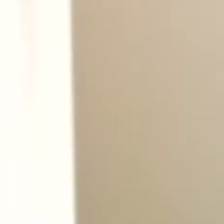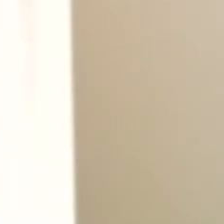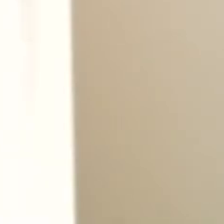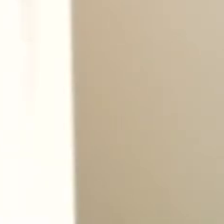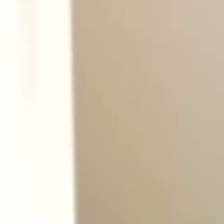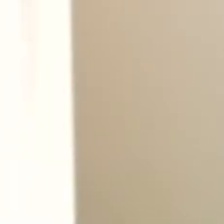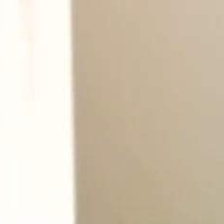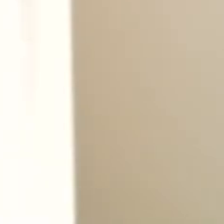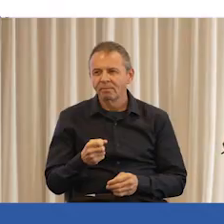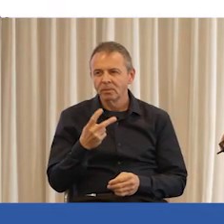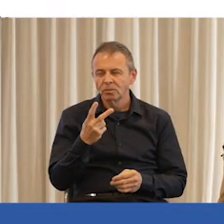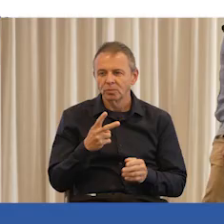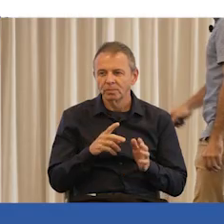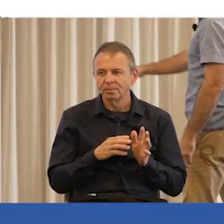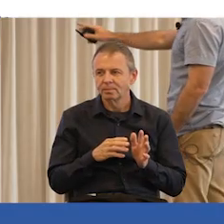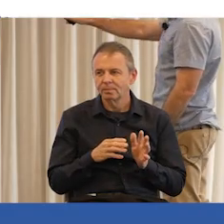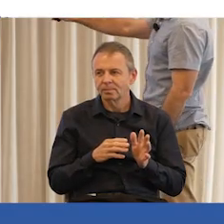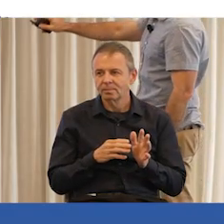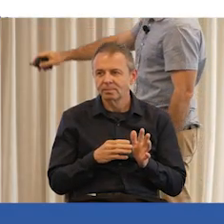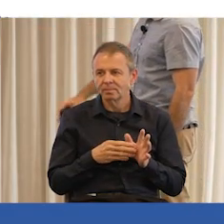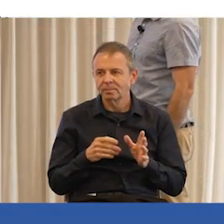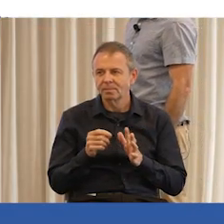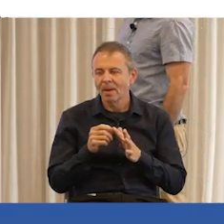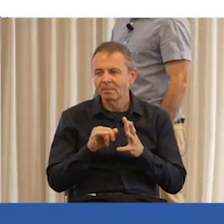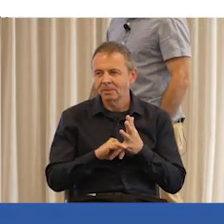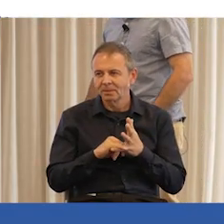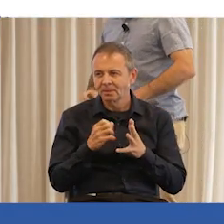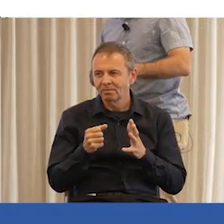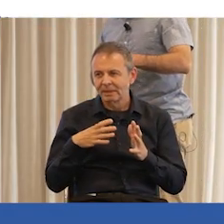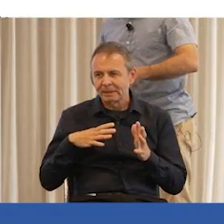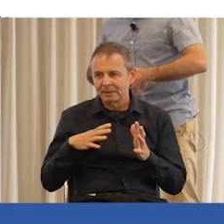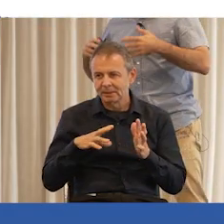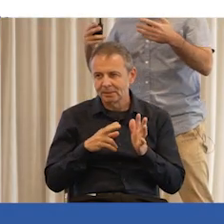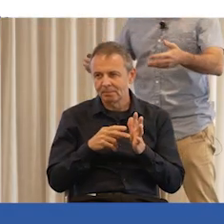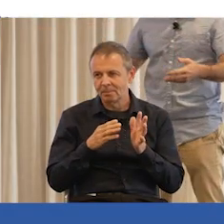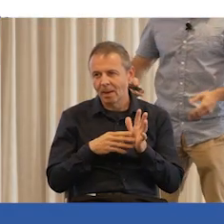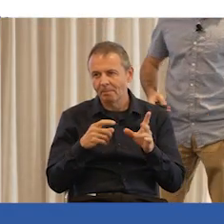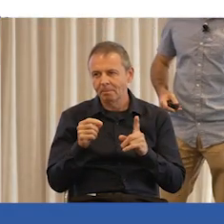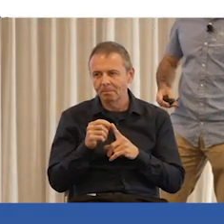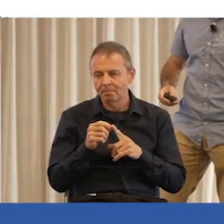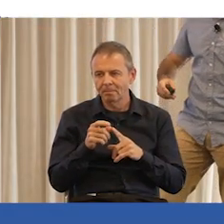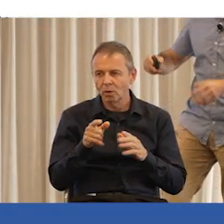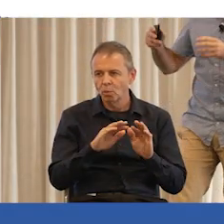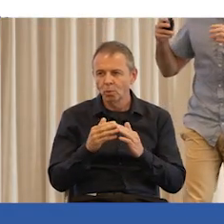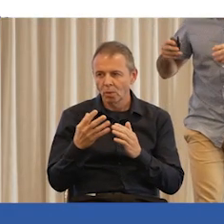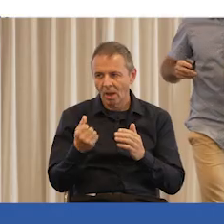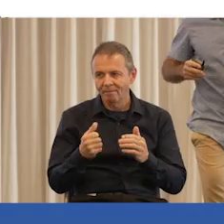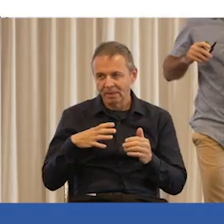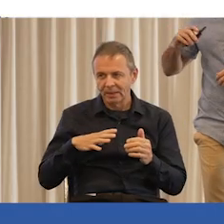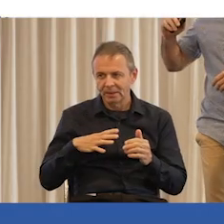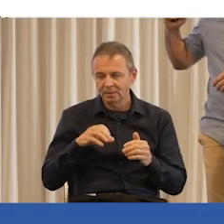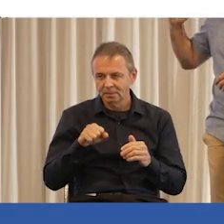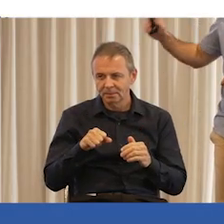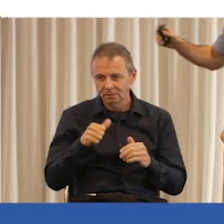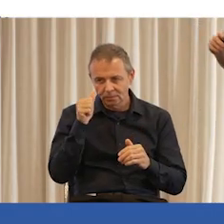that we can look at. One is a needs map. So the community has needs. We know